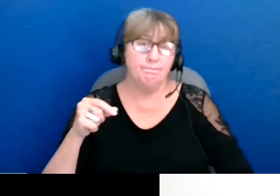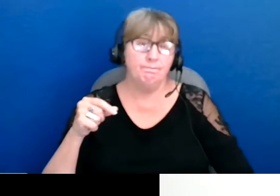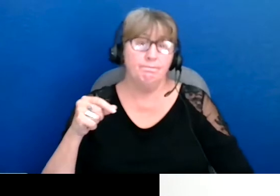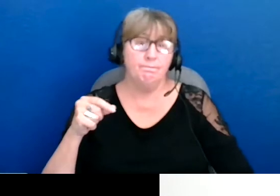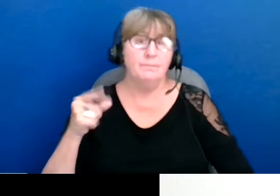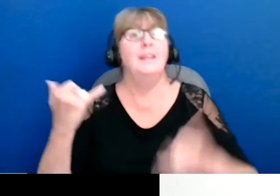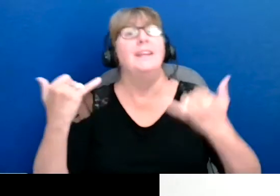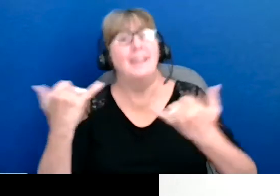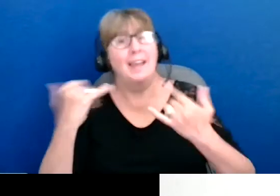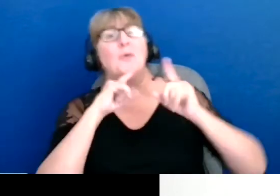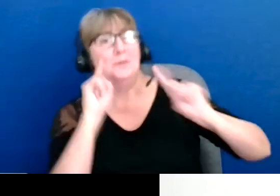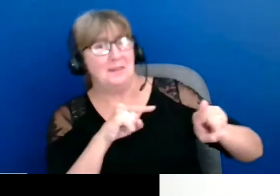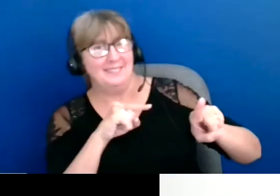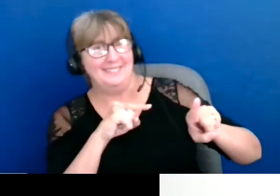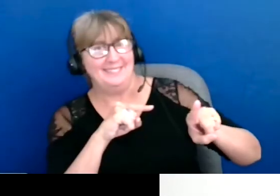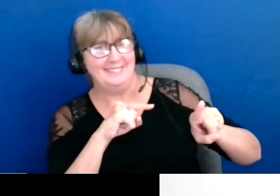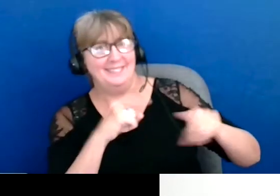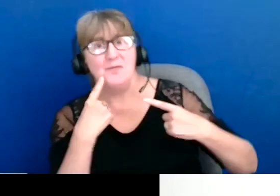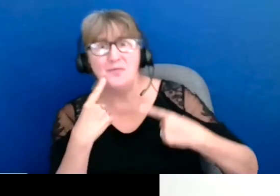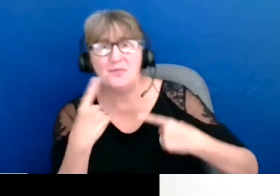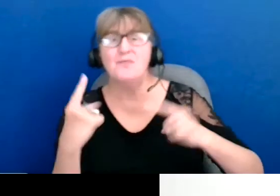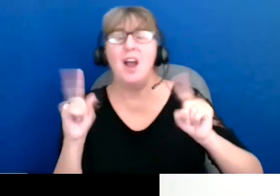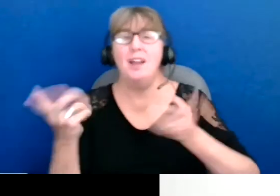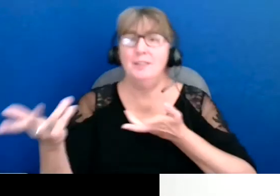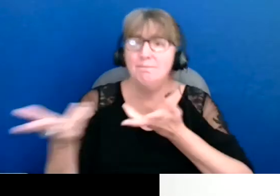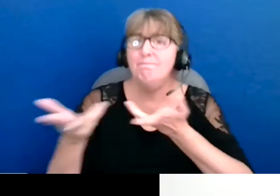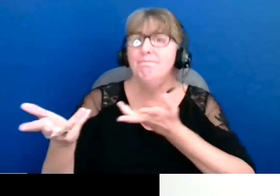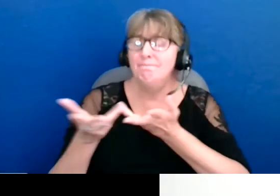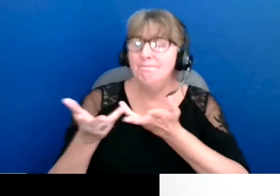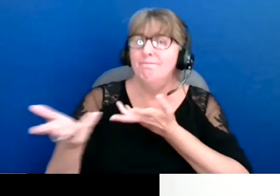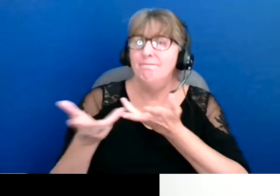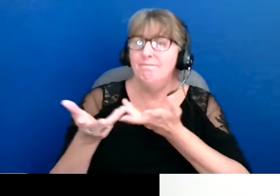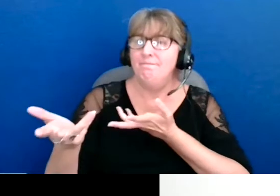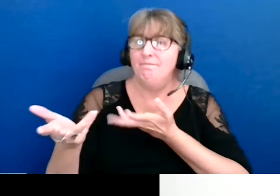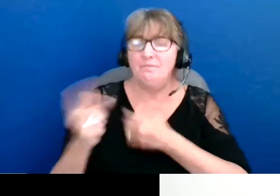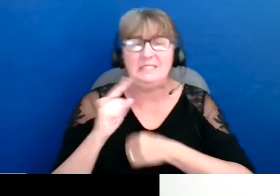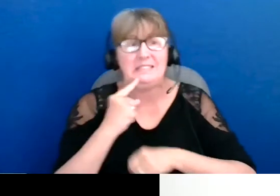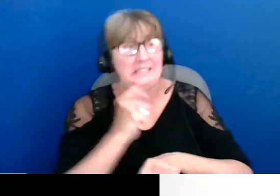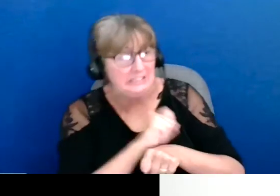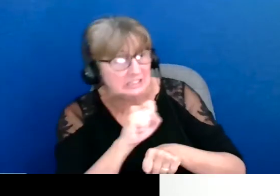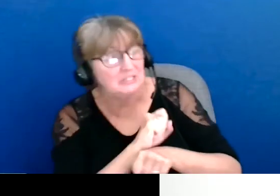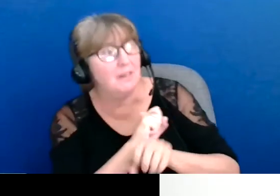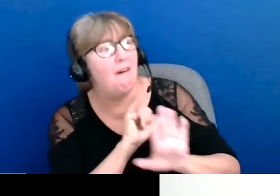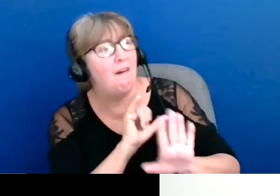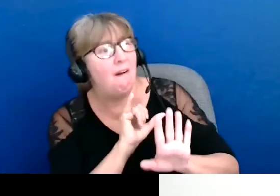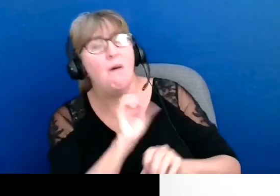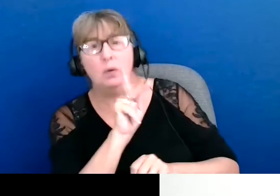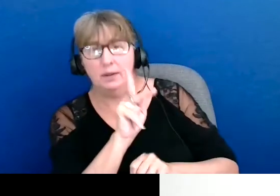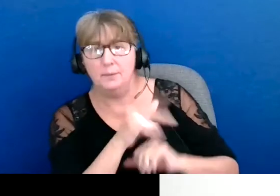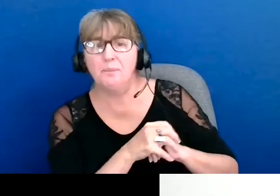Then they responded. Finally, they started to take us seriously. And their response was,